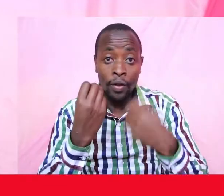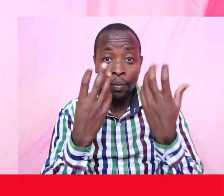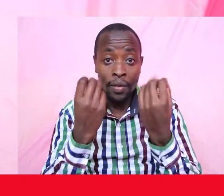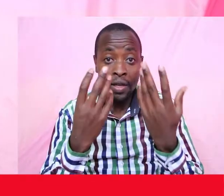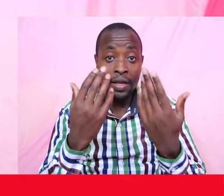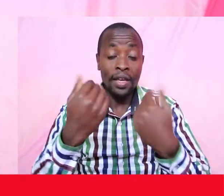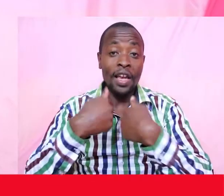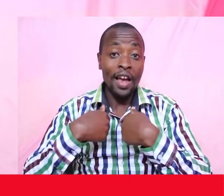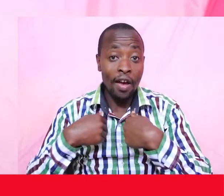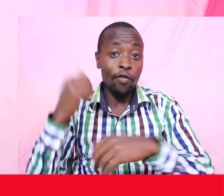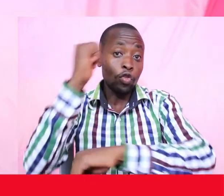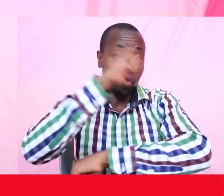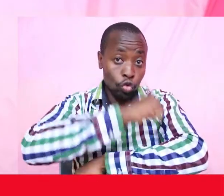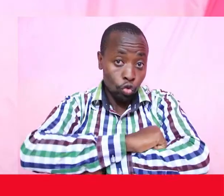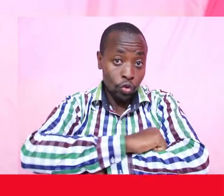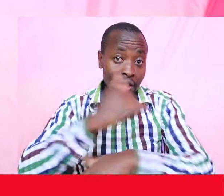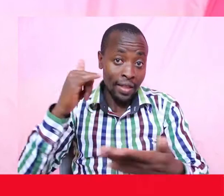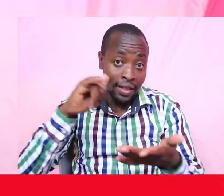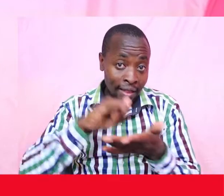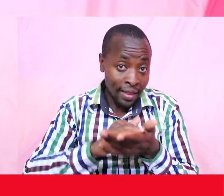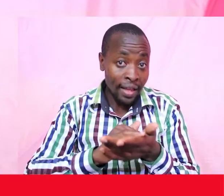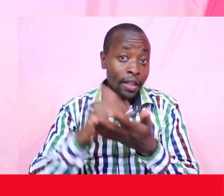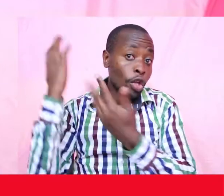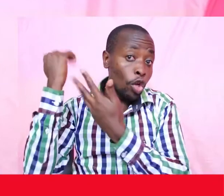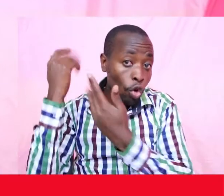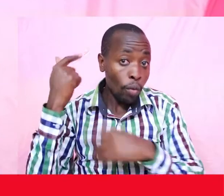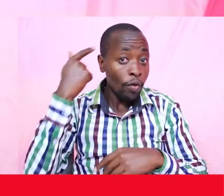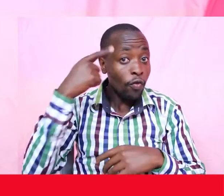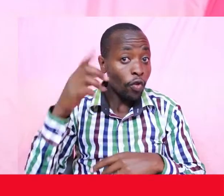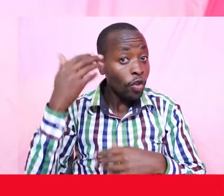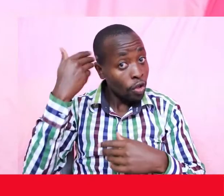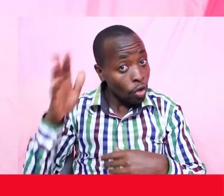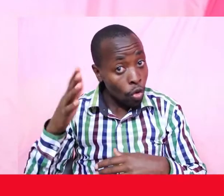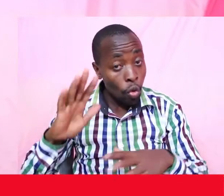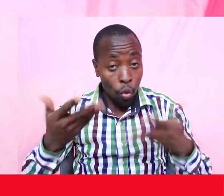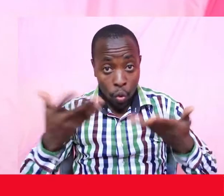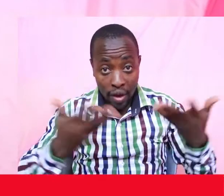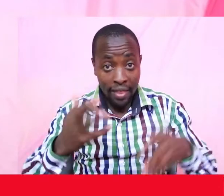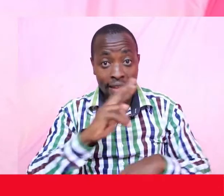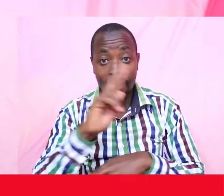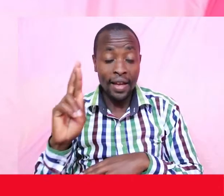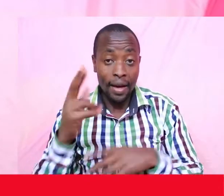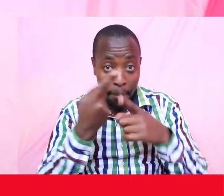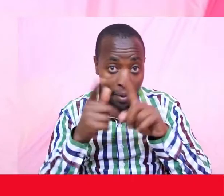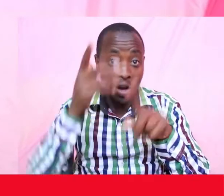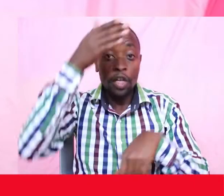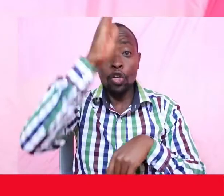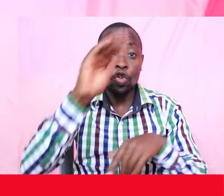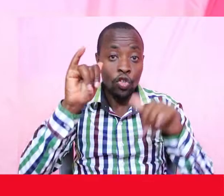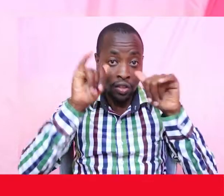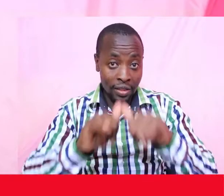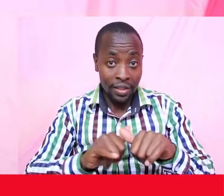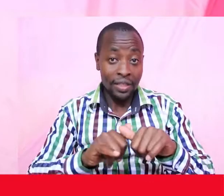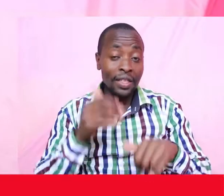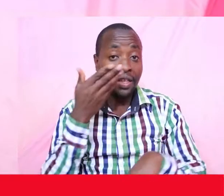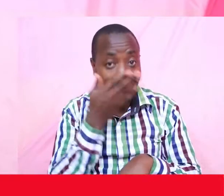Many have been called in schools they didn't expect. They don't even know where they are. But God is telling you,